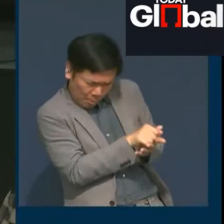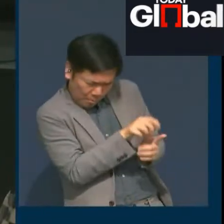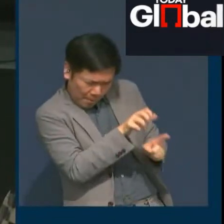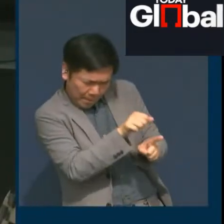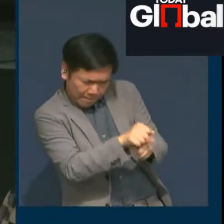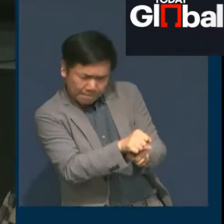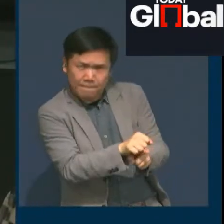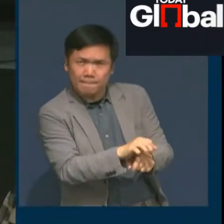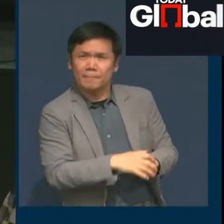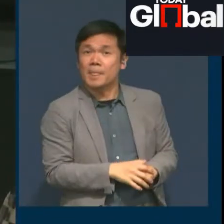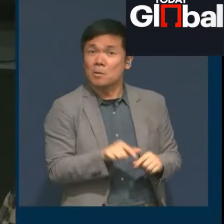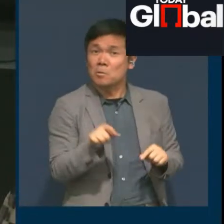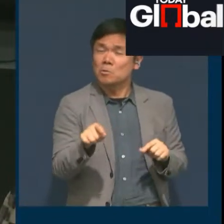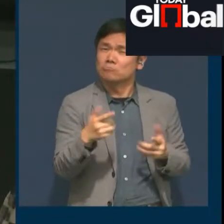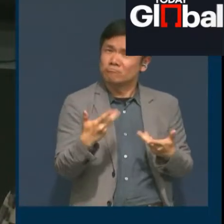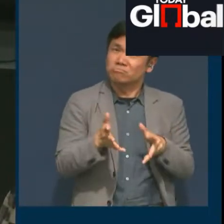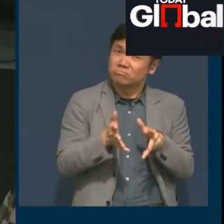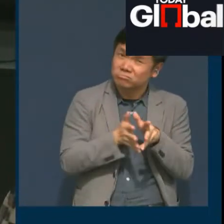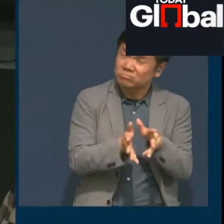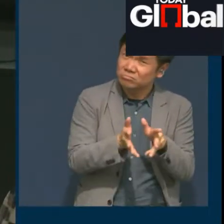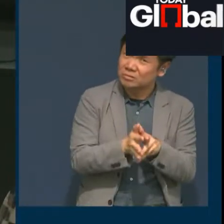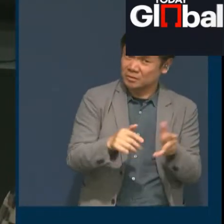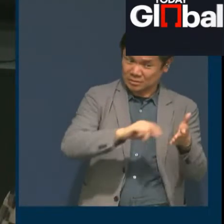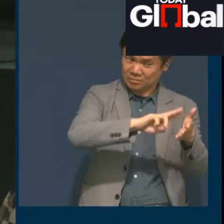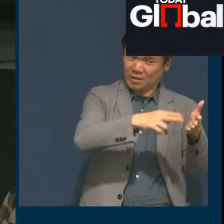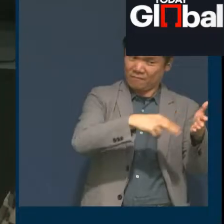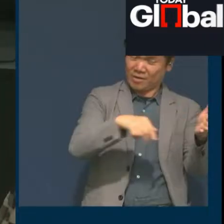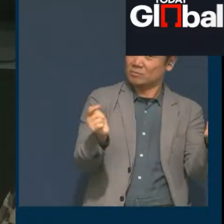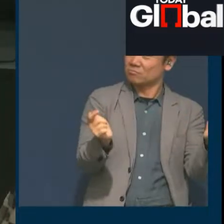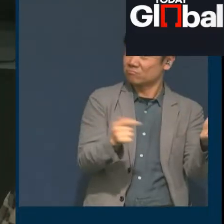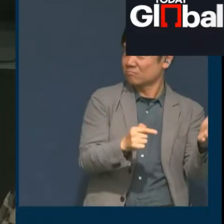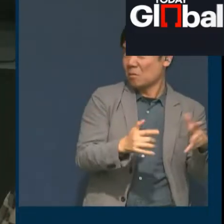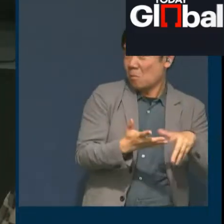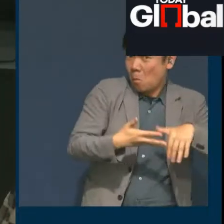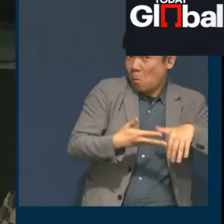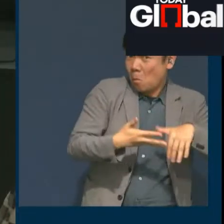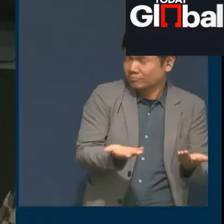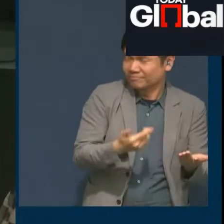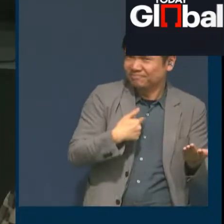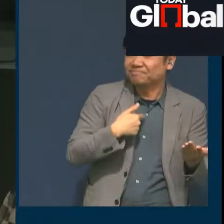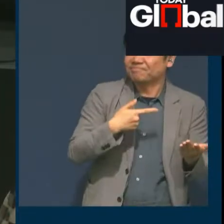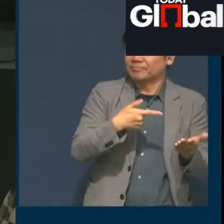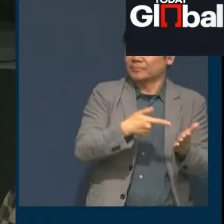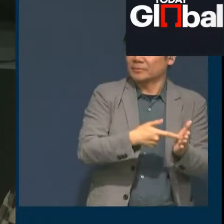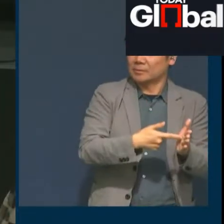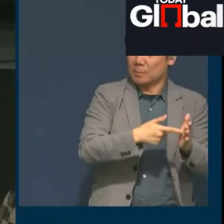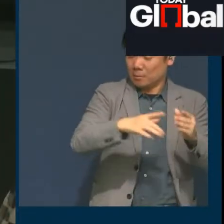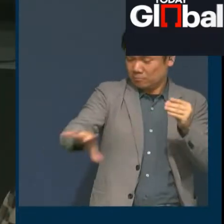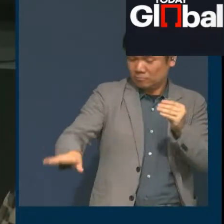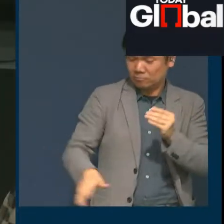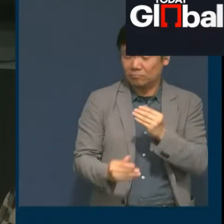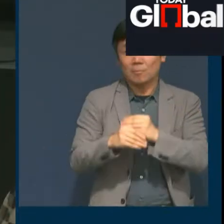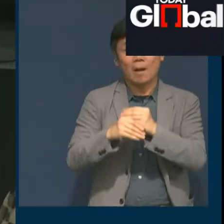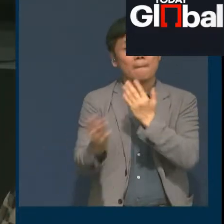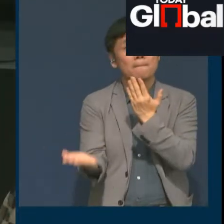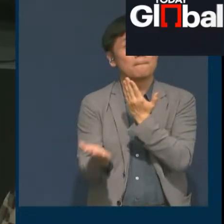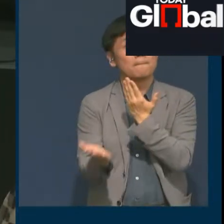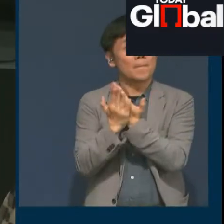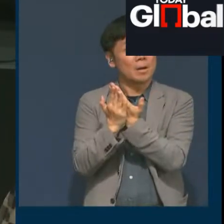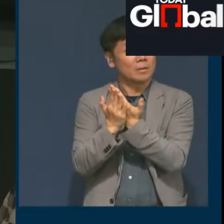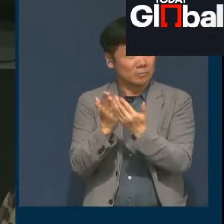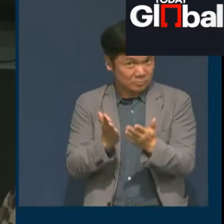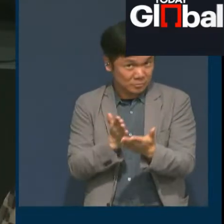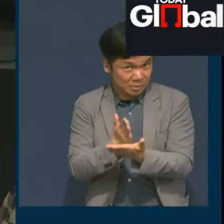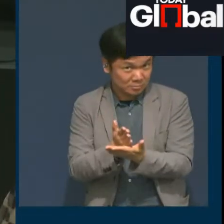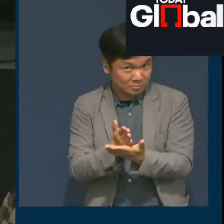you have said that the convention doesn't oblige the country to accede to the protocol, but accession